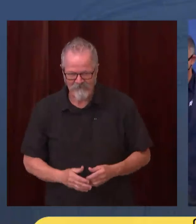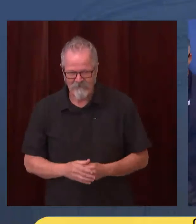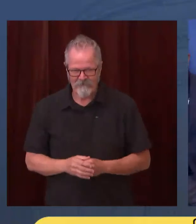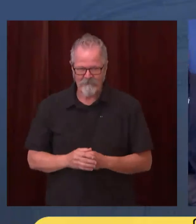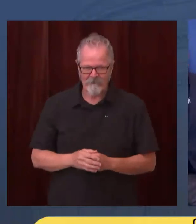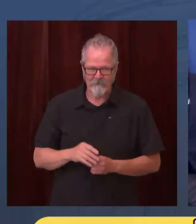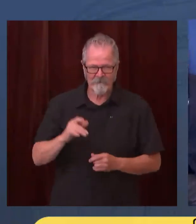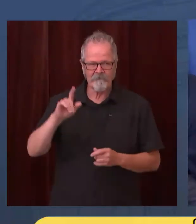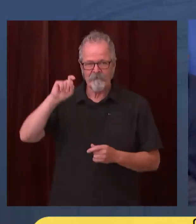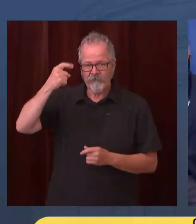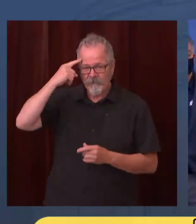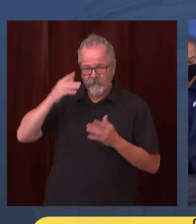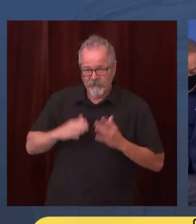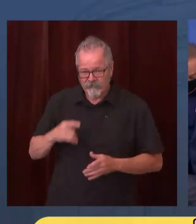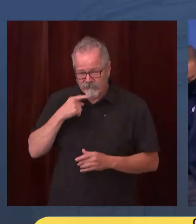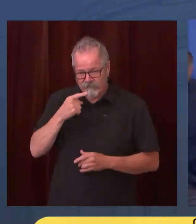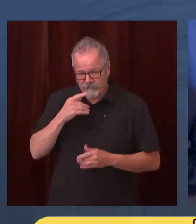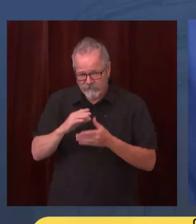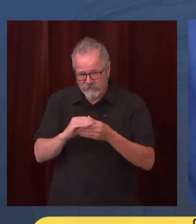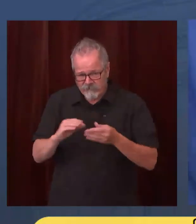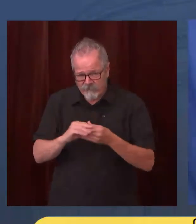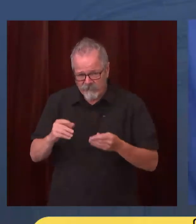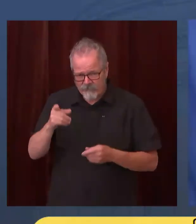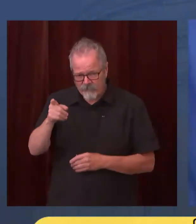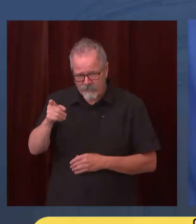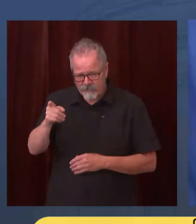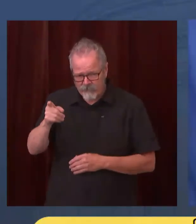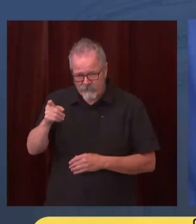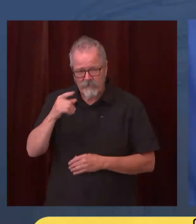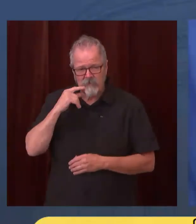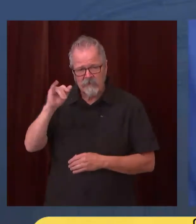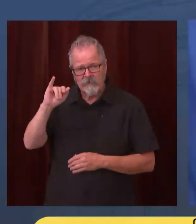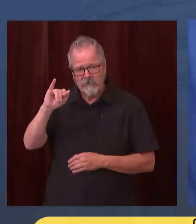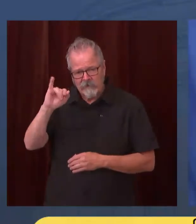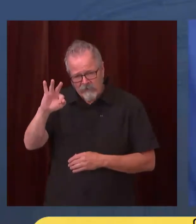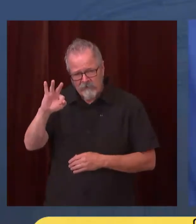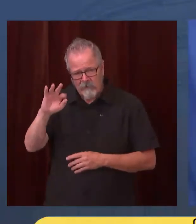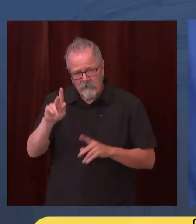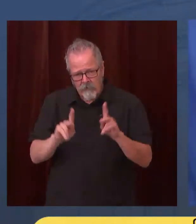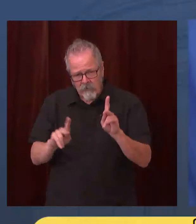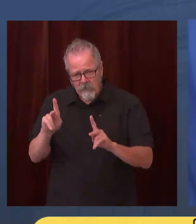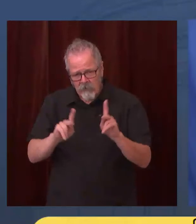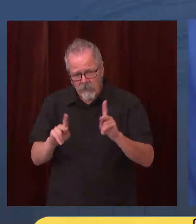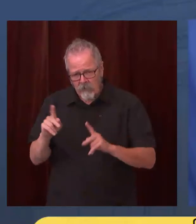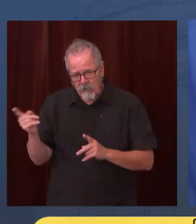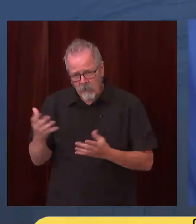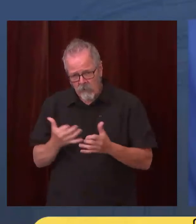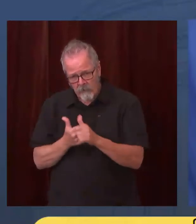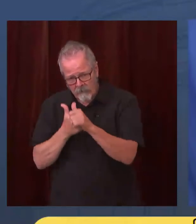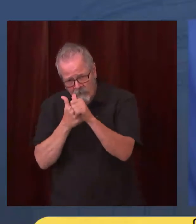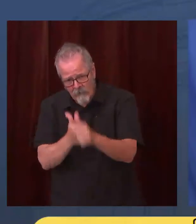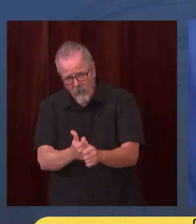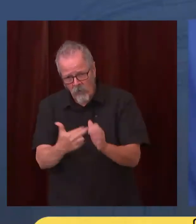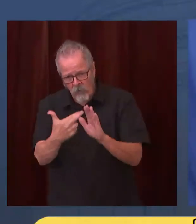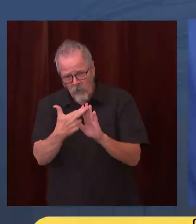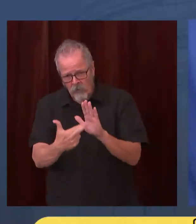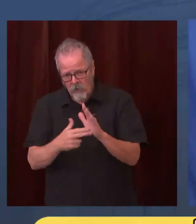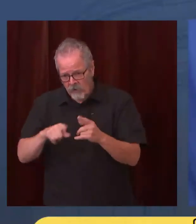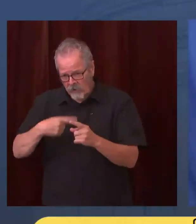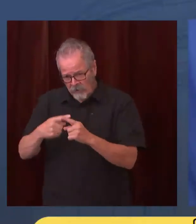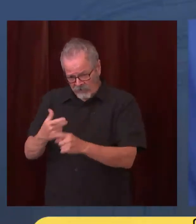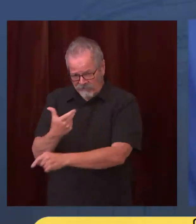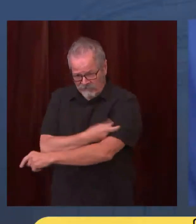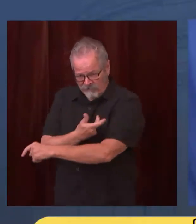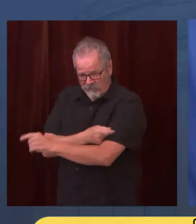the Pfizer vaccine as their avenue, they'll need to start their first vaccination